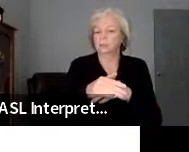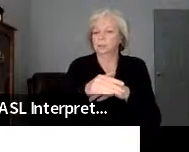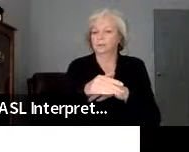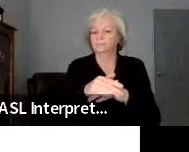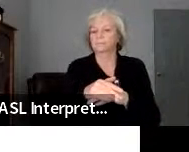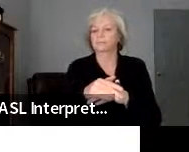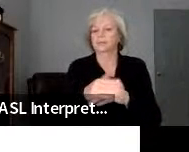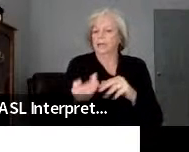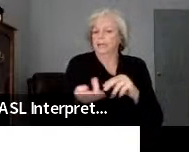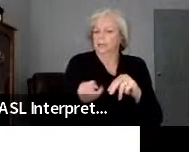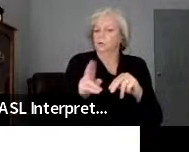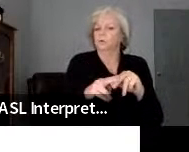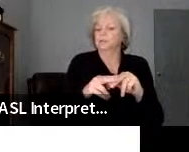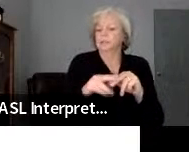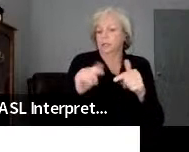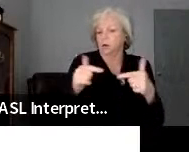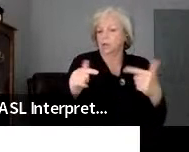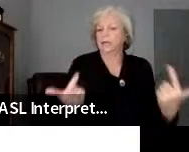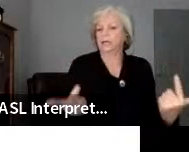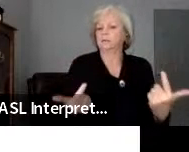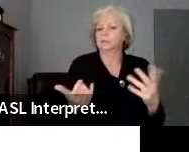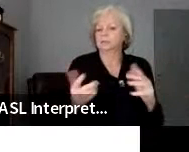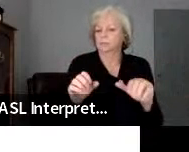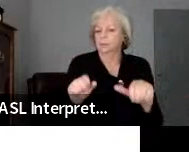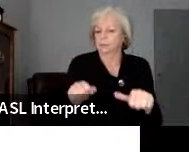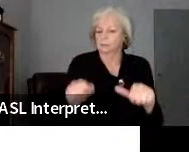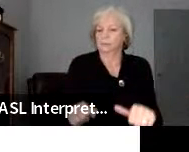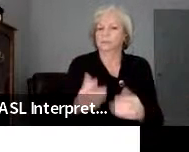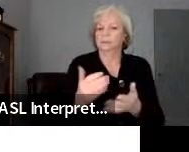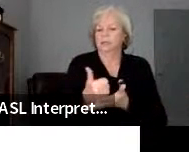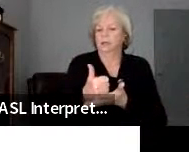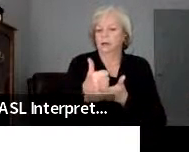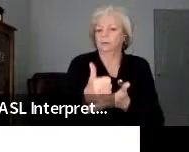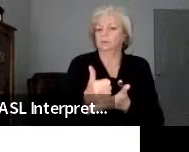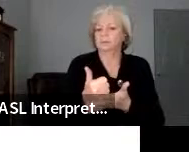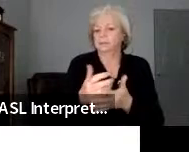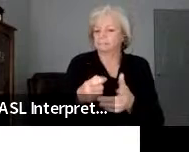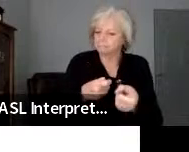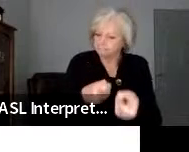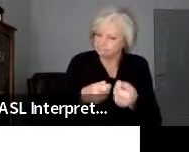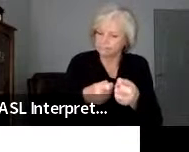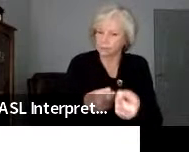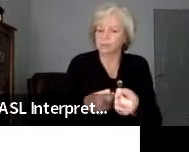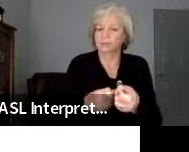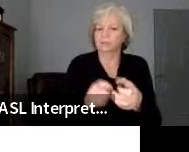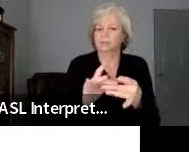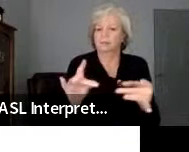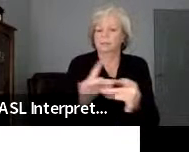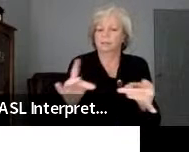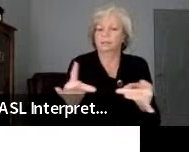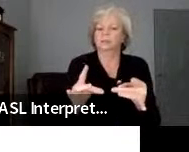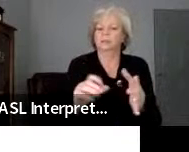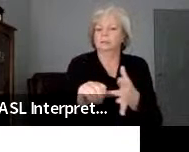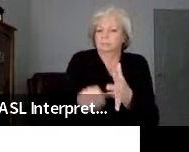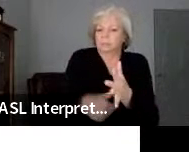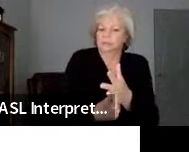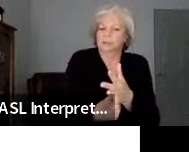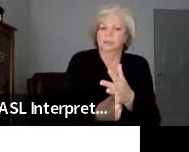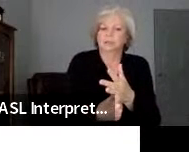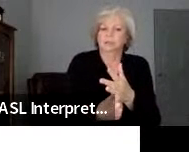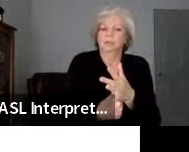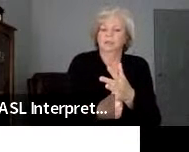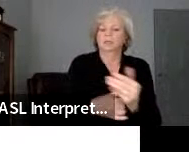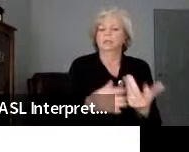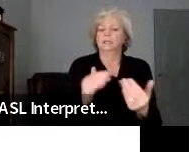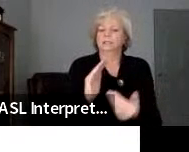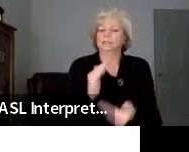language capacity, as well as helping us with consistent and persistent messaging. And again, it's an extension of our public